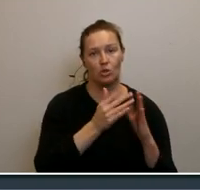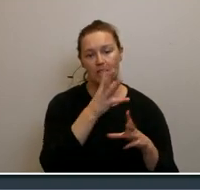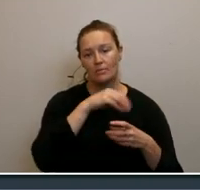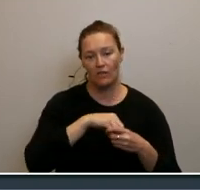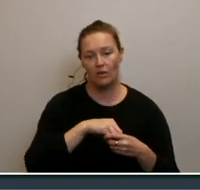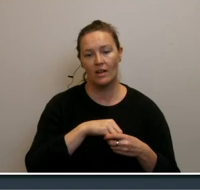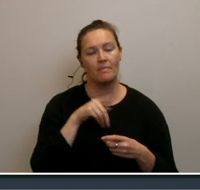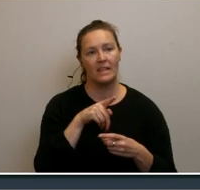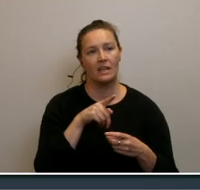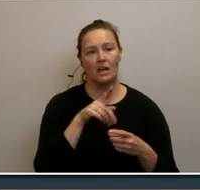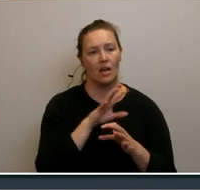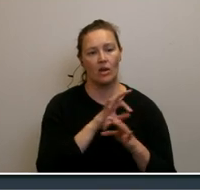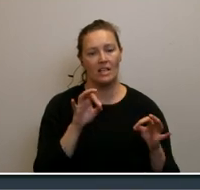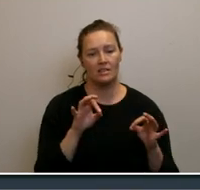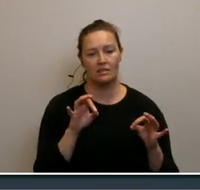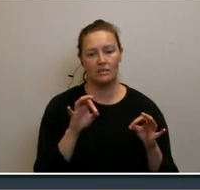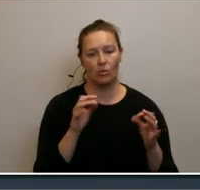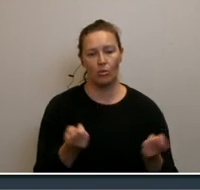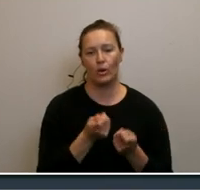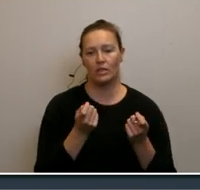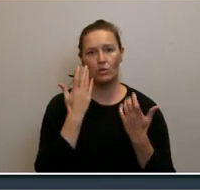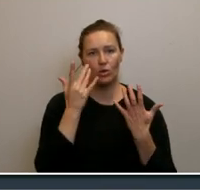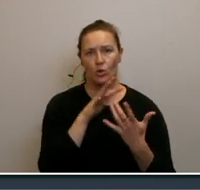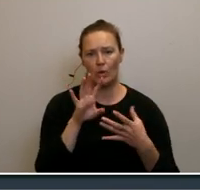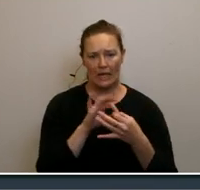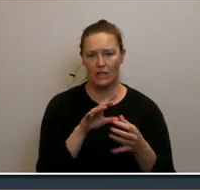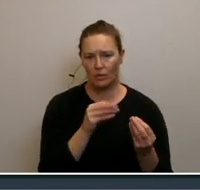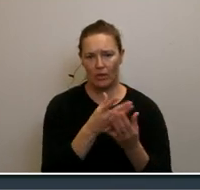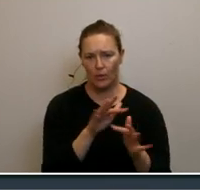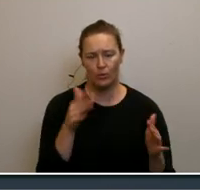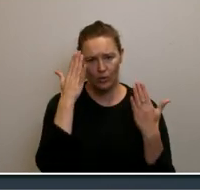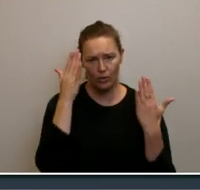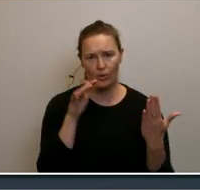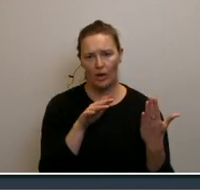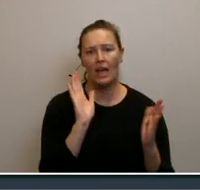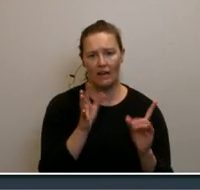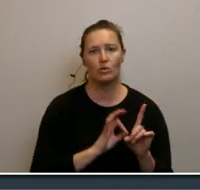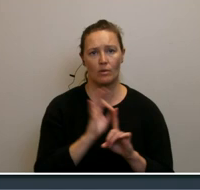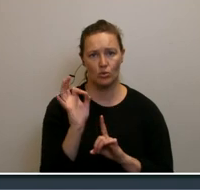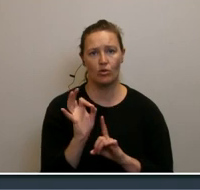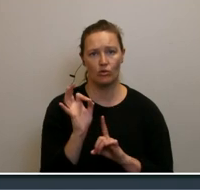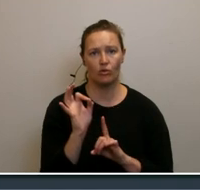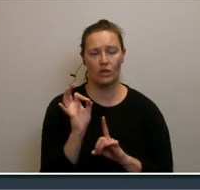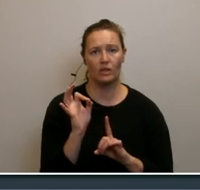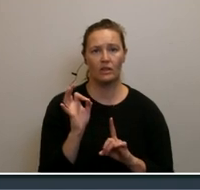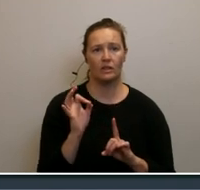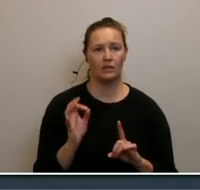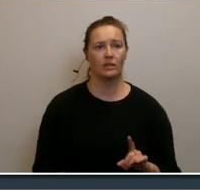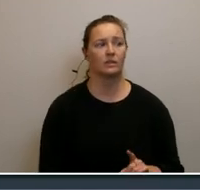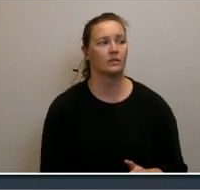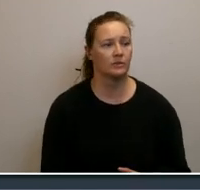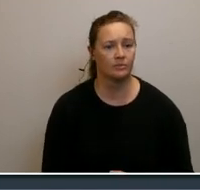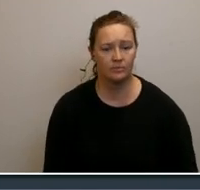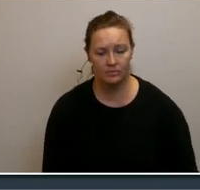to be engaged. It's unclear who you have actually engaged with. Excuse me. And there must be an improvement to engagement in this